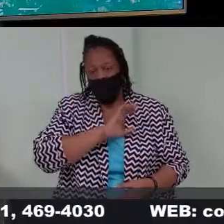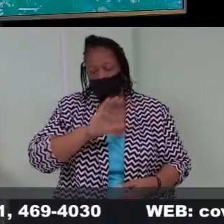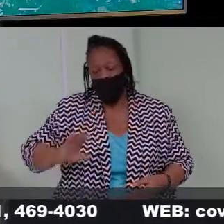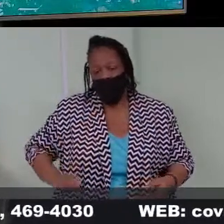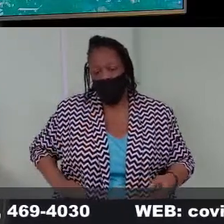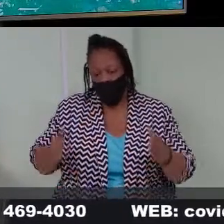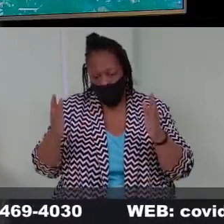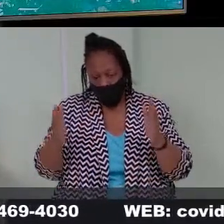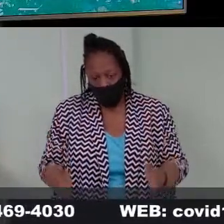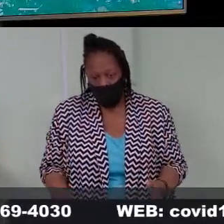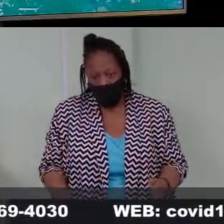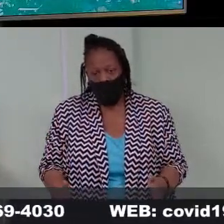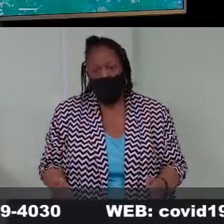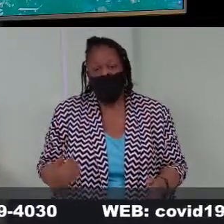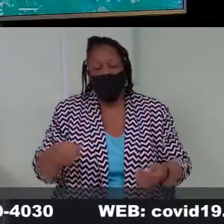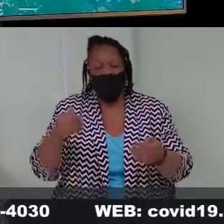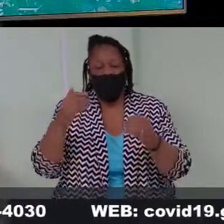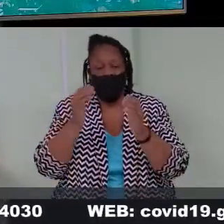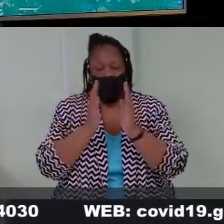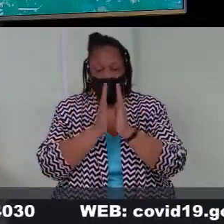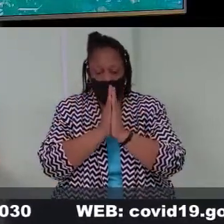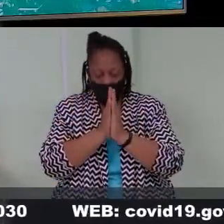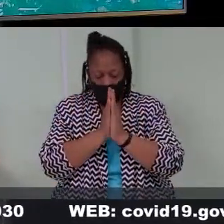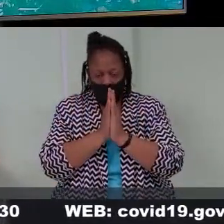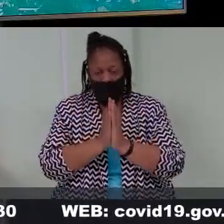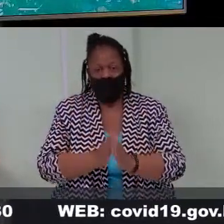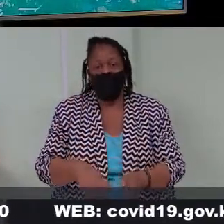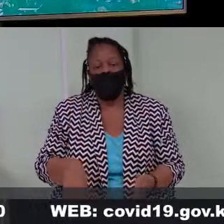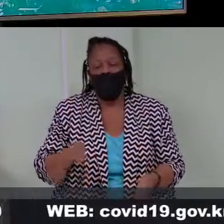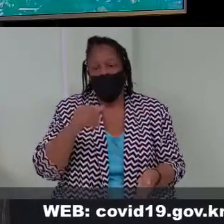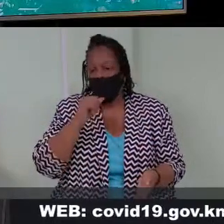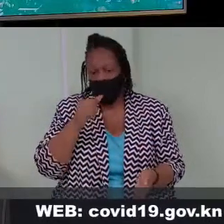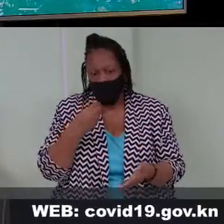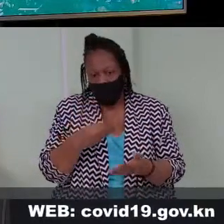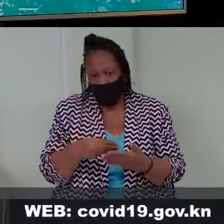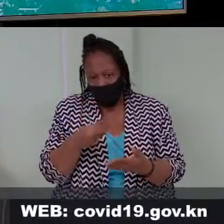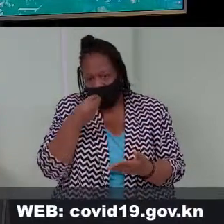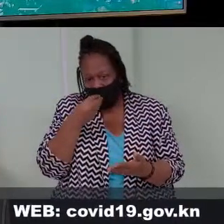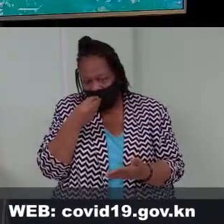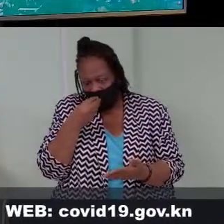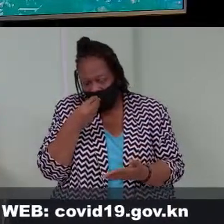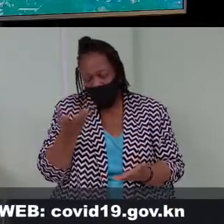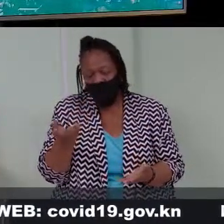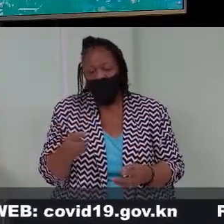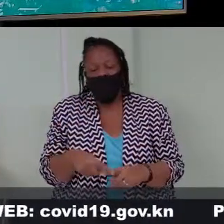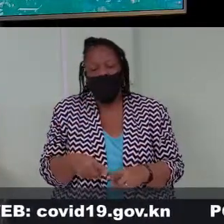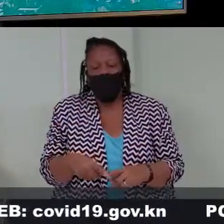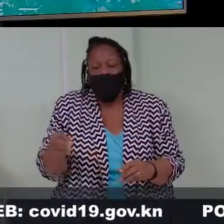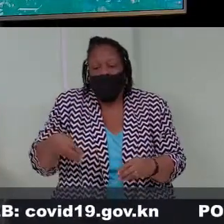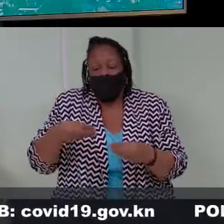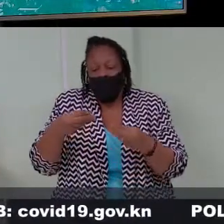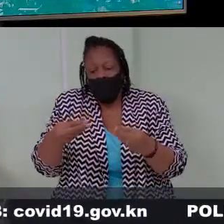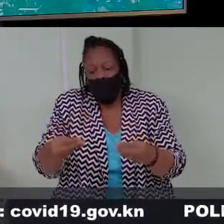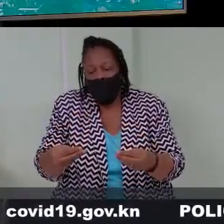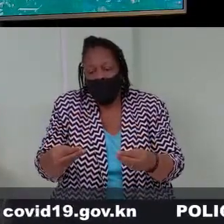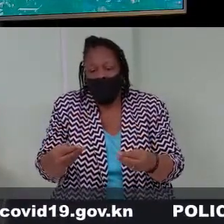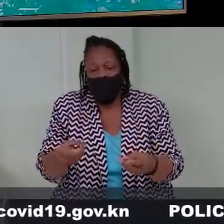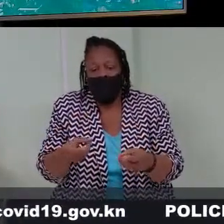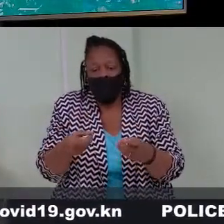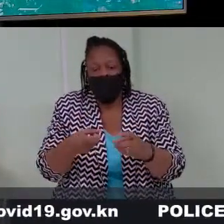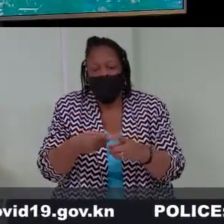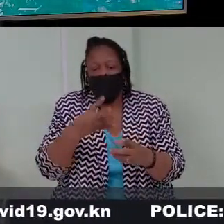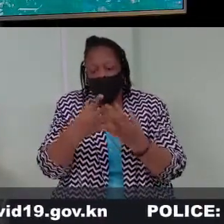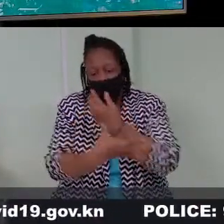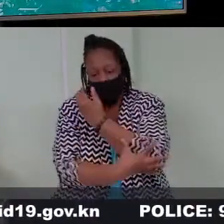prayer, fasting, and charitable works or almsgiving. So this